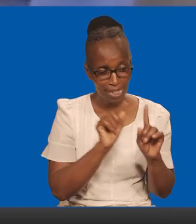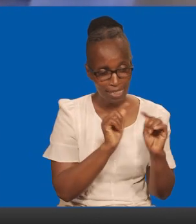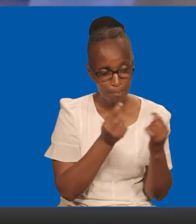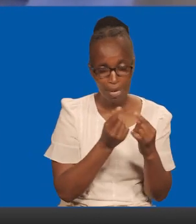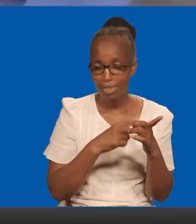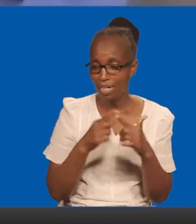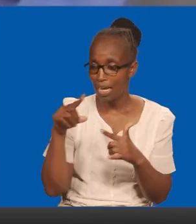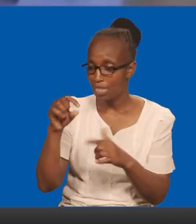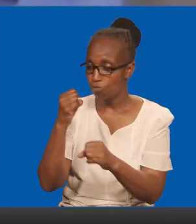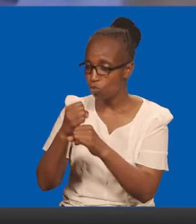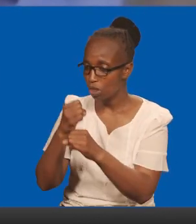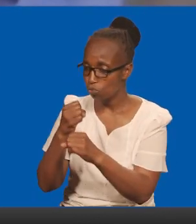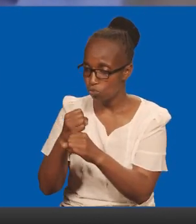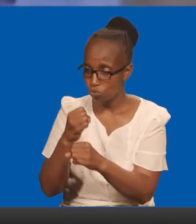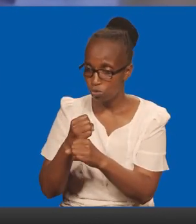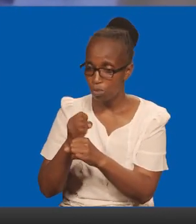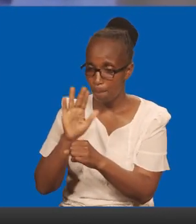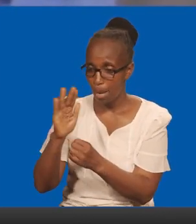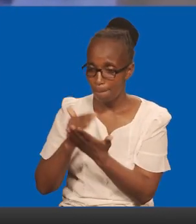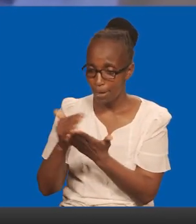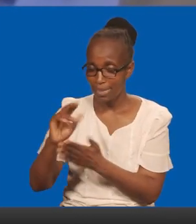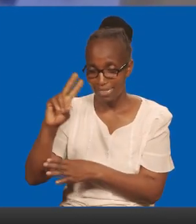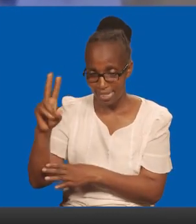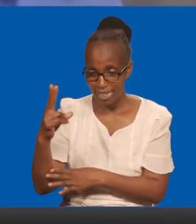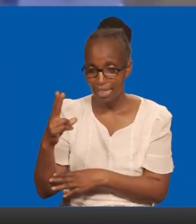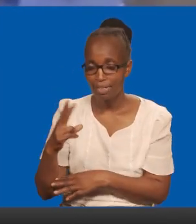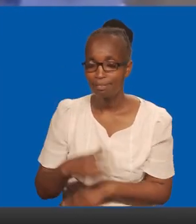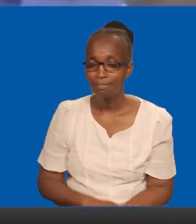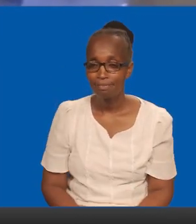first oversight team, and then she will do her part as the second oversight?